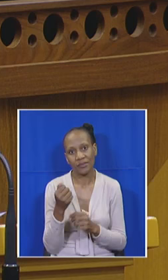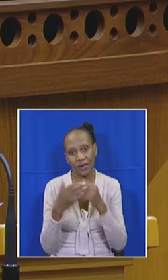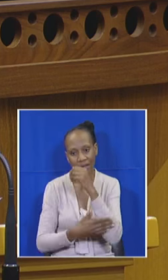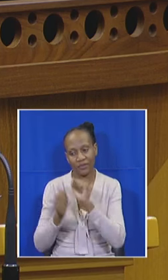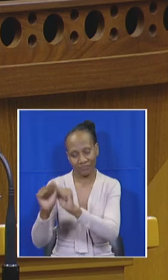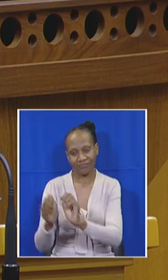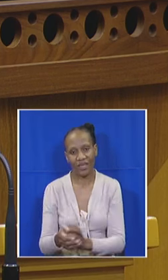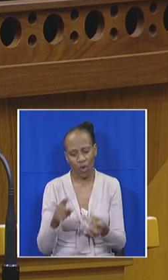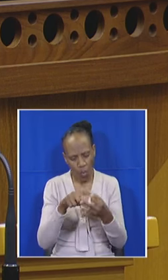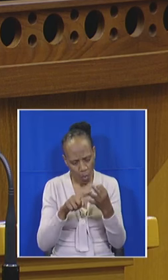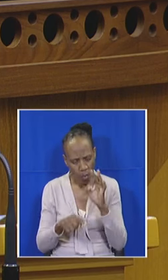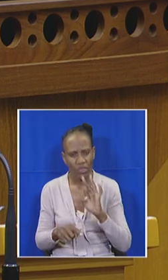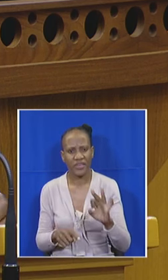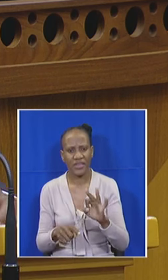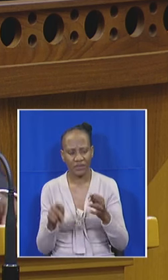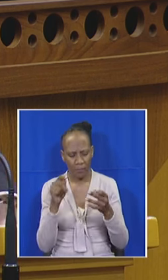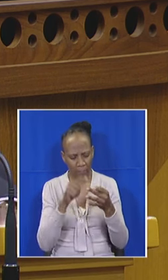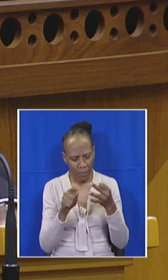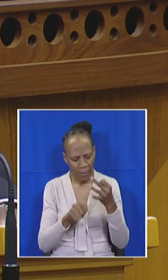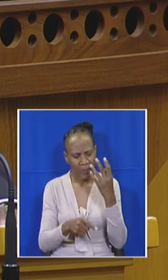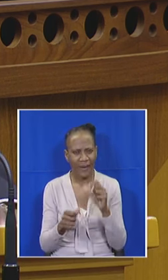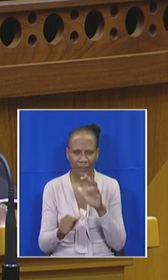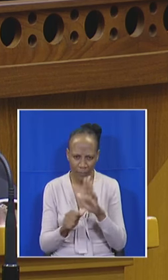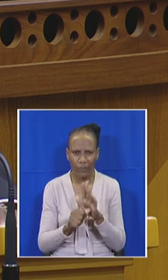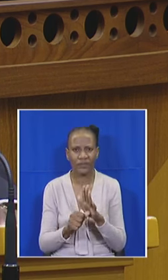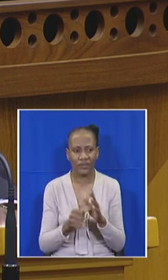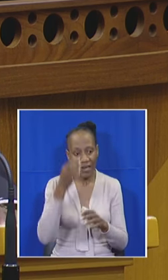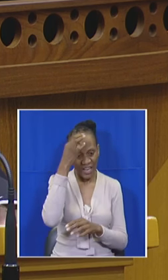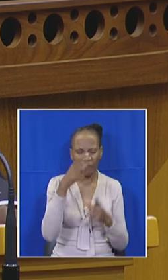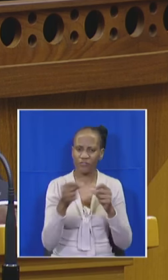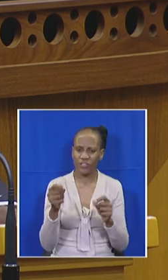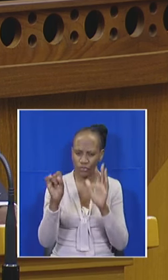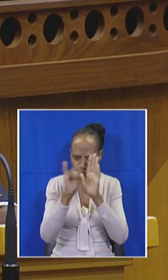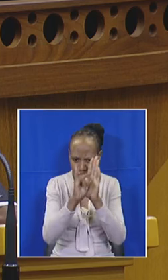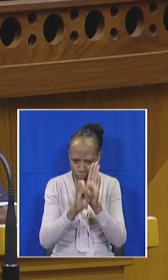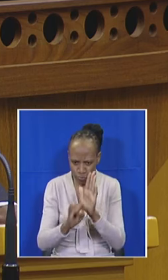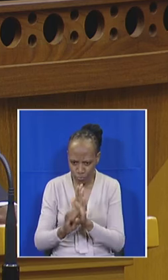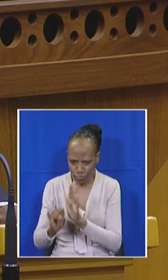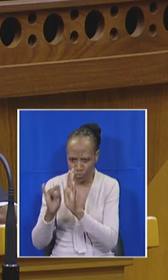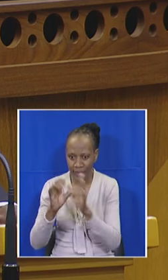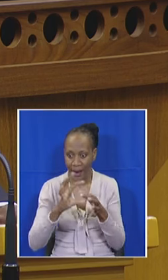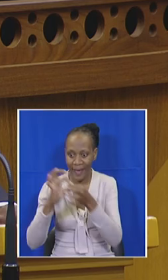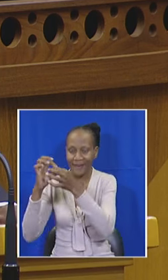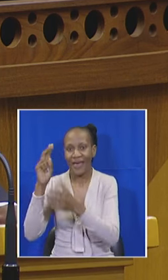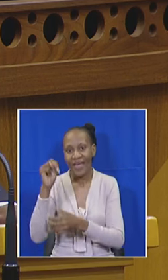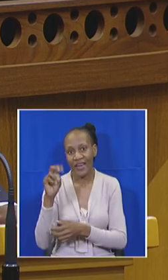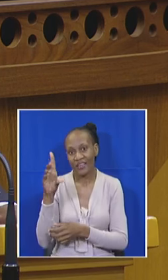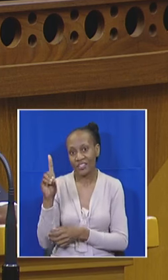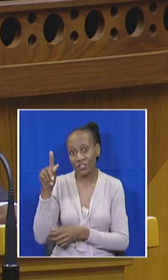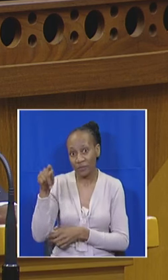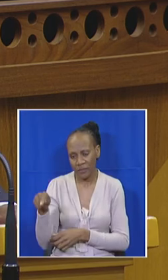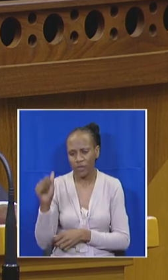priorities that government identified in the National Development Plan and